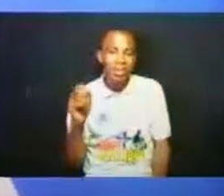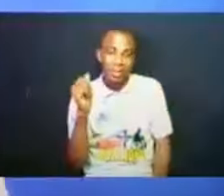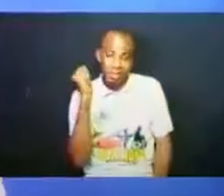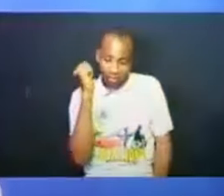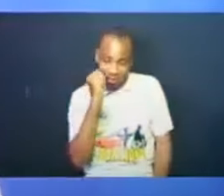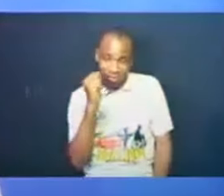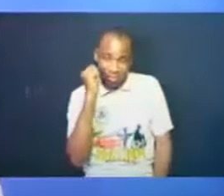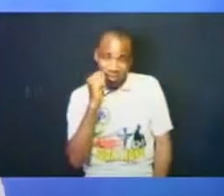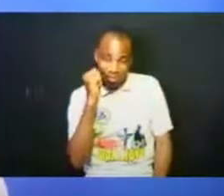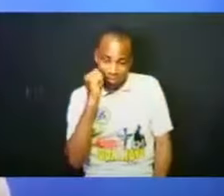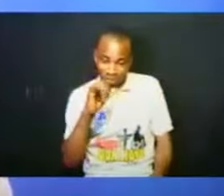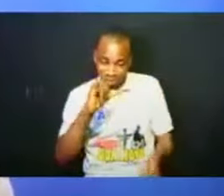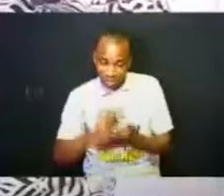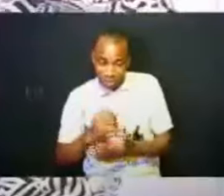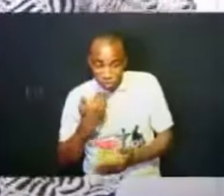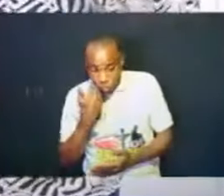to.